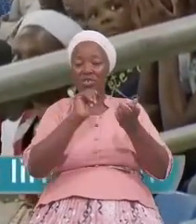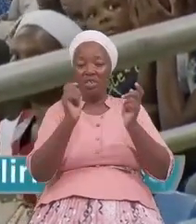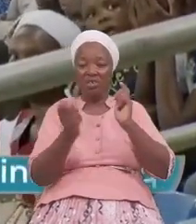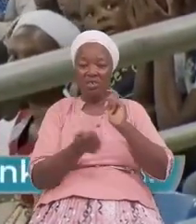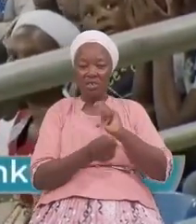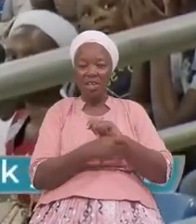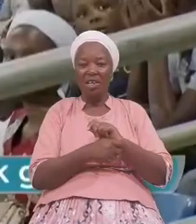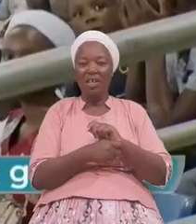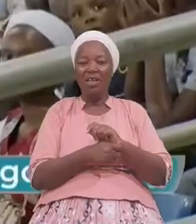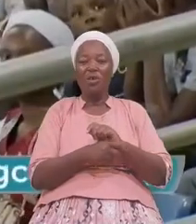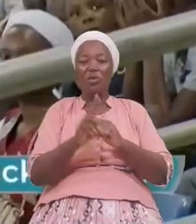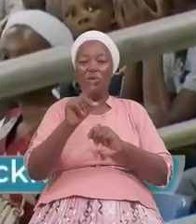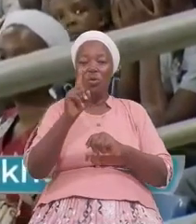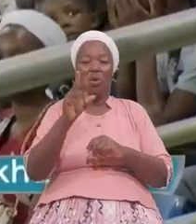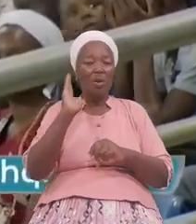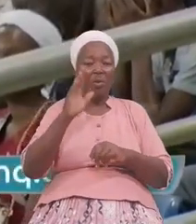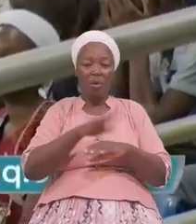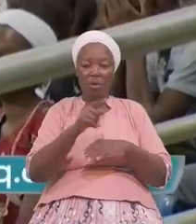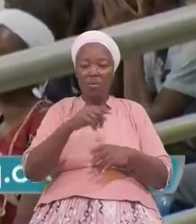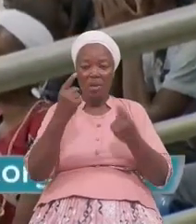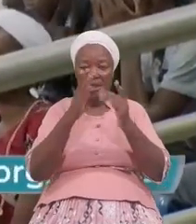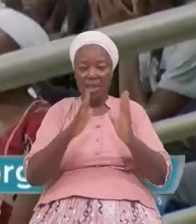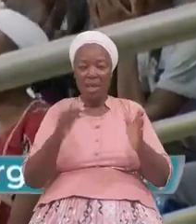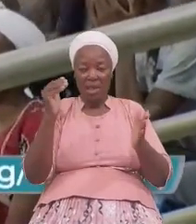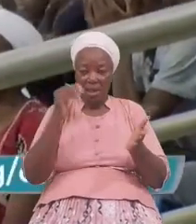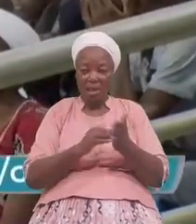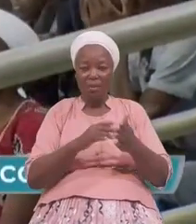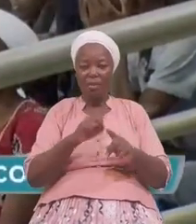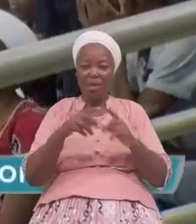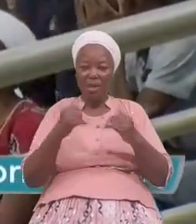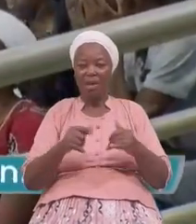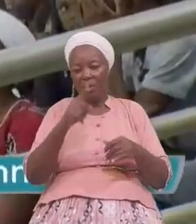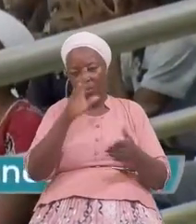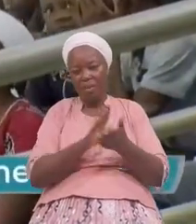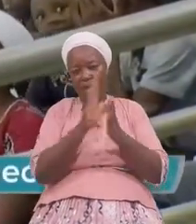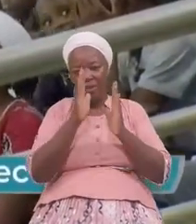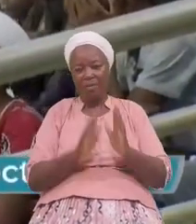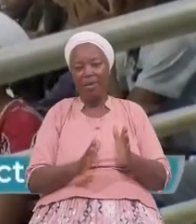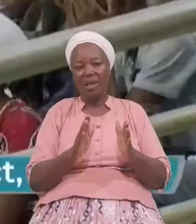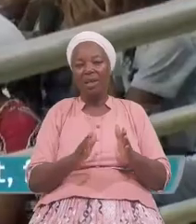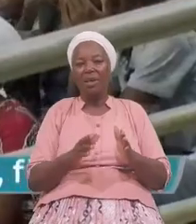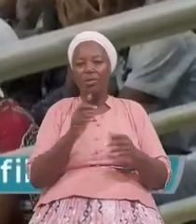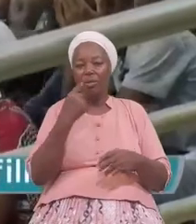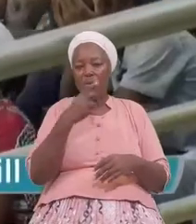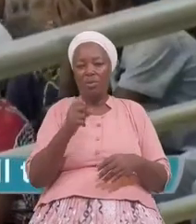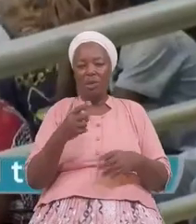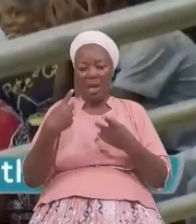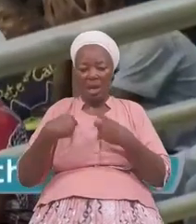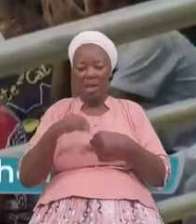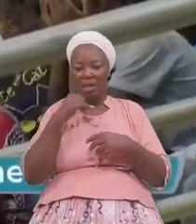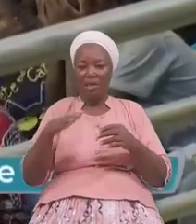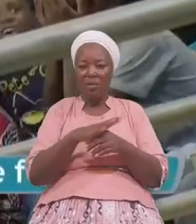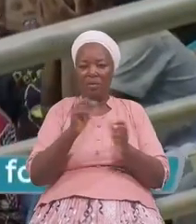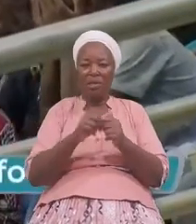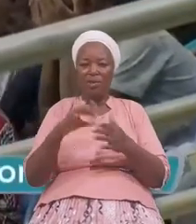No more will you be called a sinner, but now a saint, indwelt by the Spirit of the Most High God. And you know